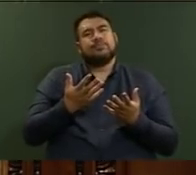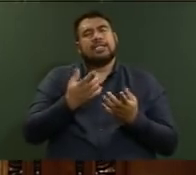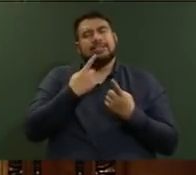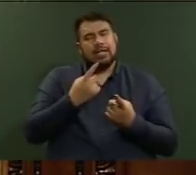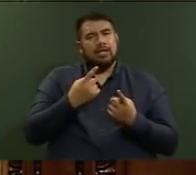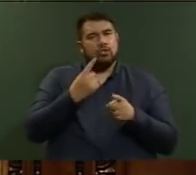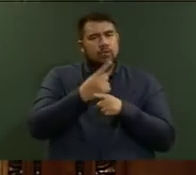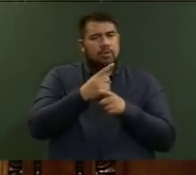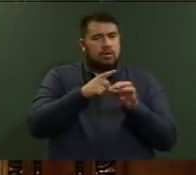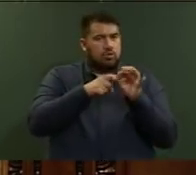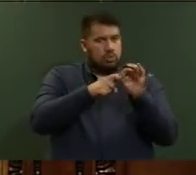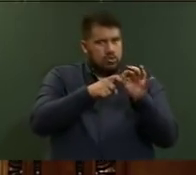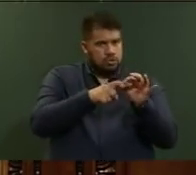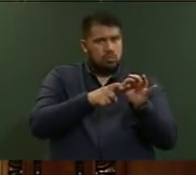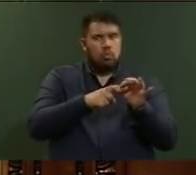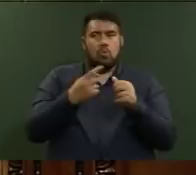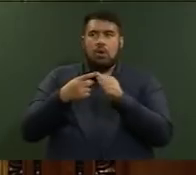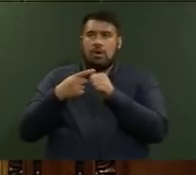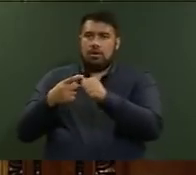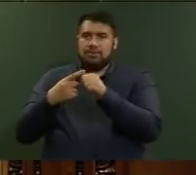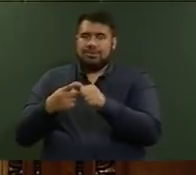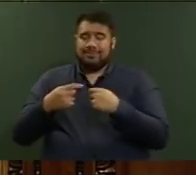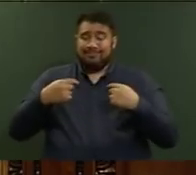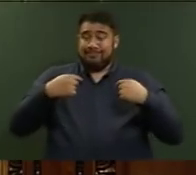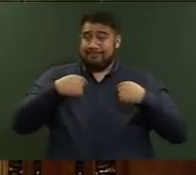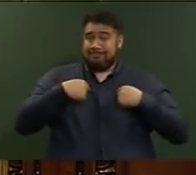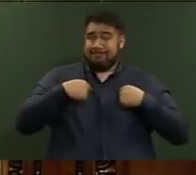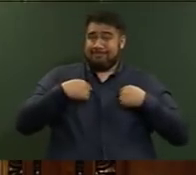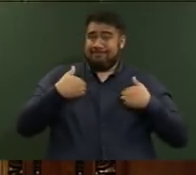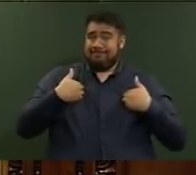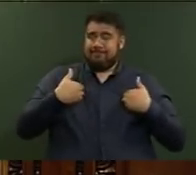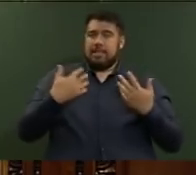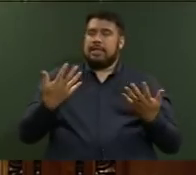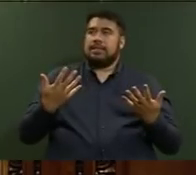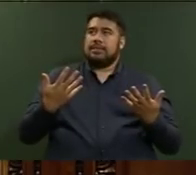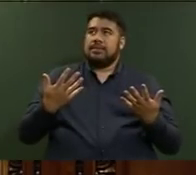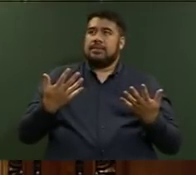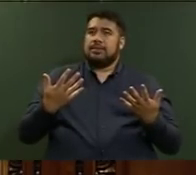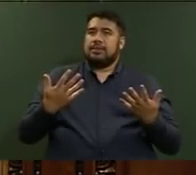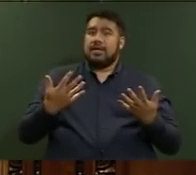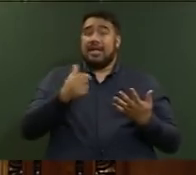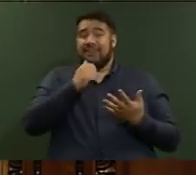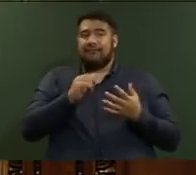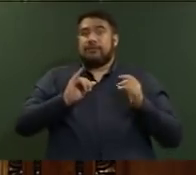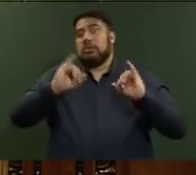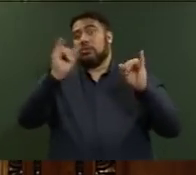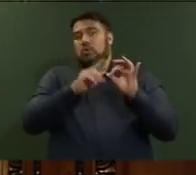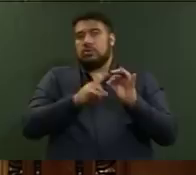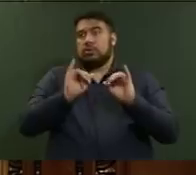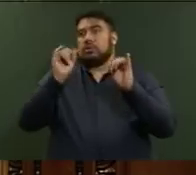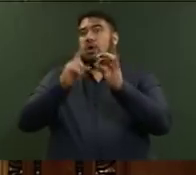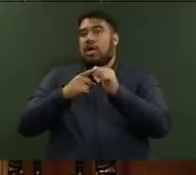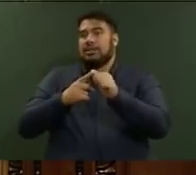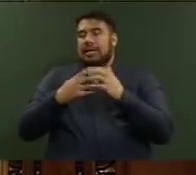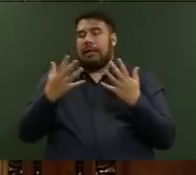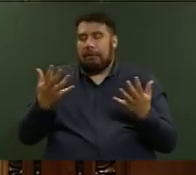answers, I can't be a sort of, unless something is outrageous, an arbiter of